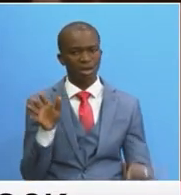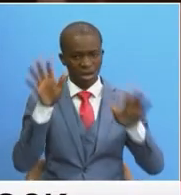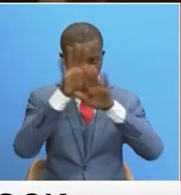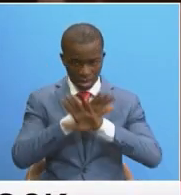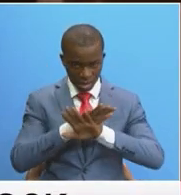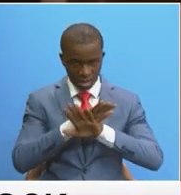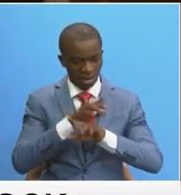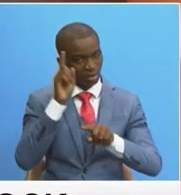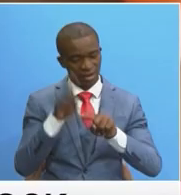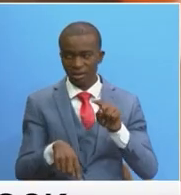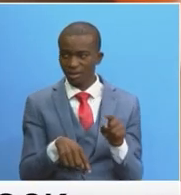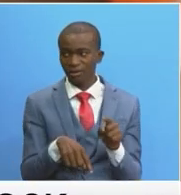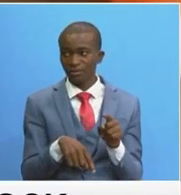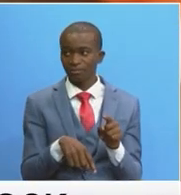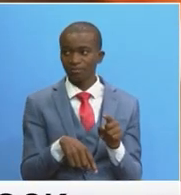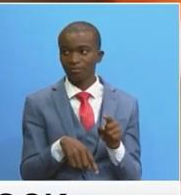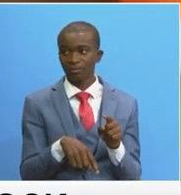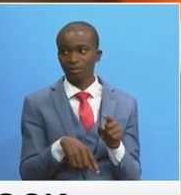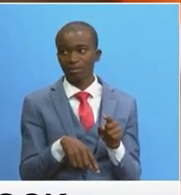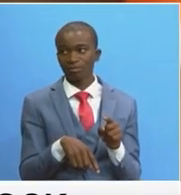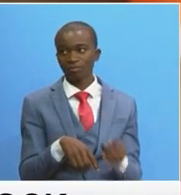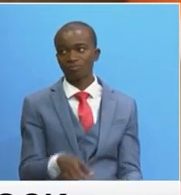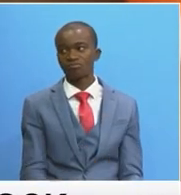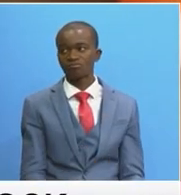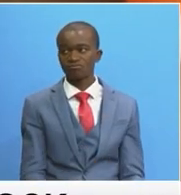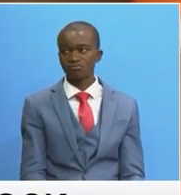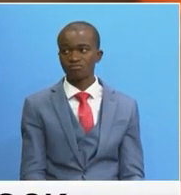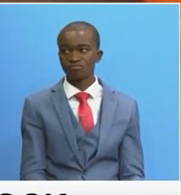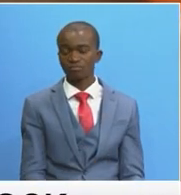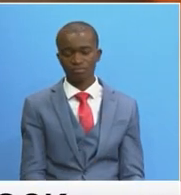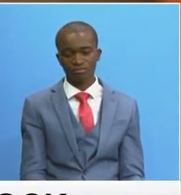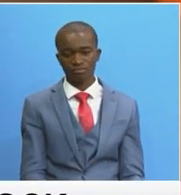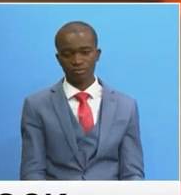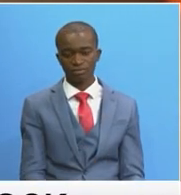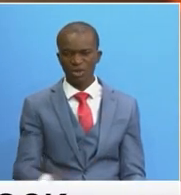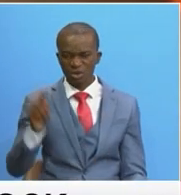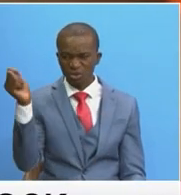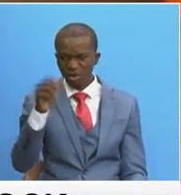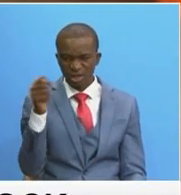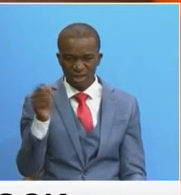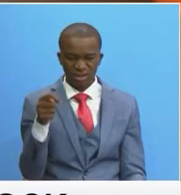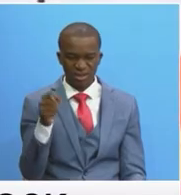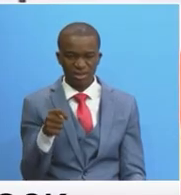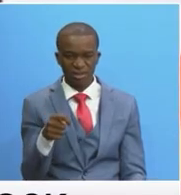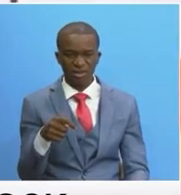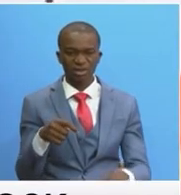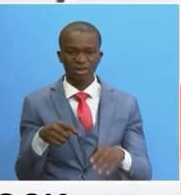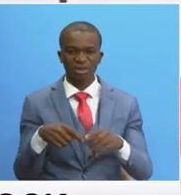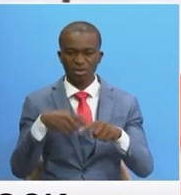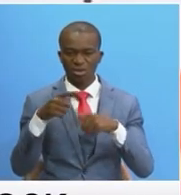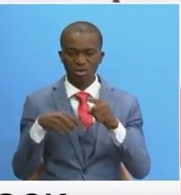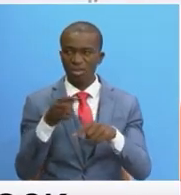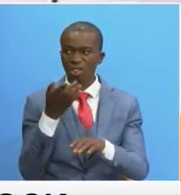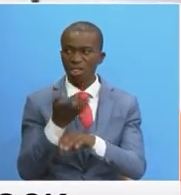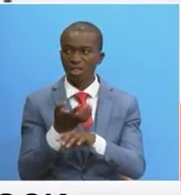difficult. And also even for them to access the ablution door in the night, it becomes really difficult. World Vision